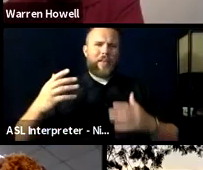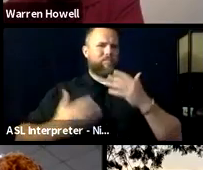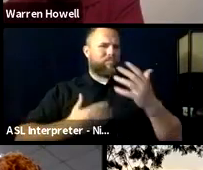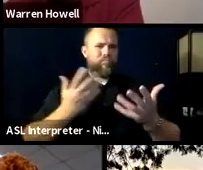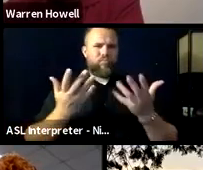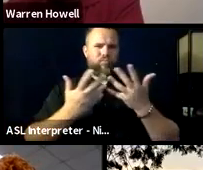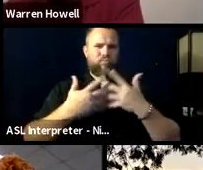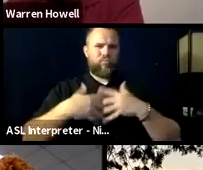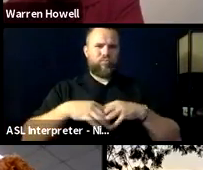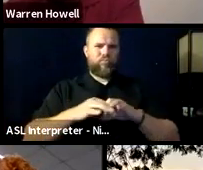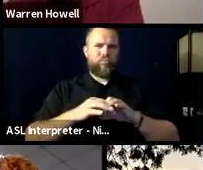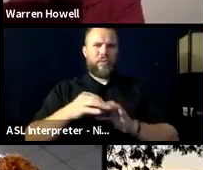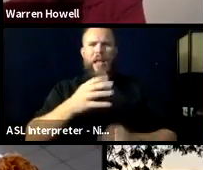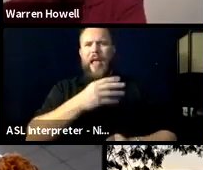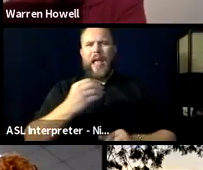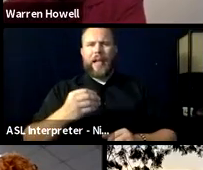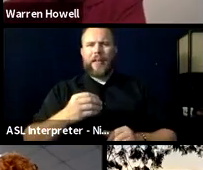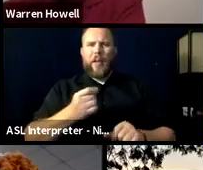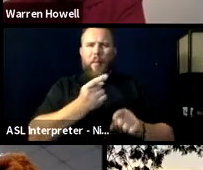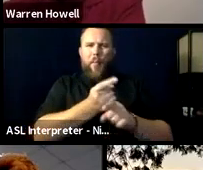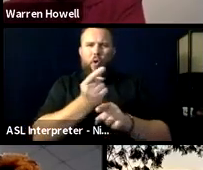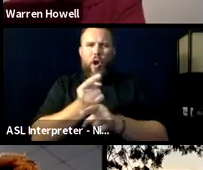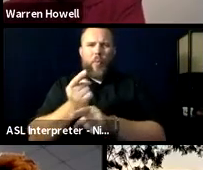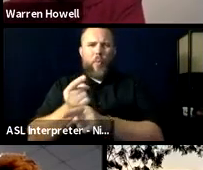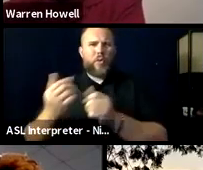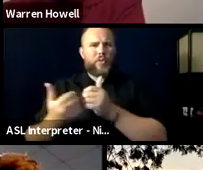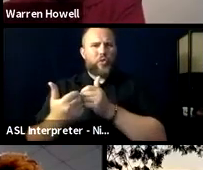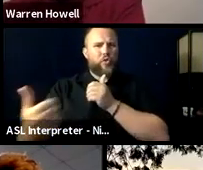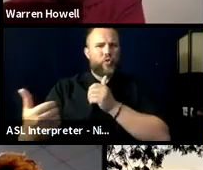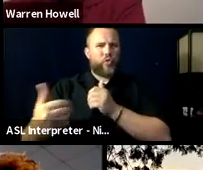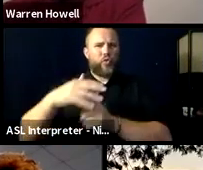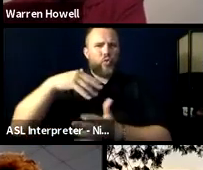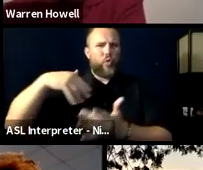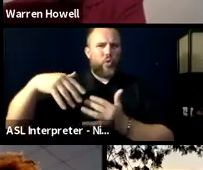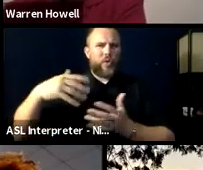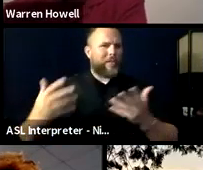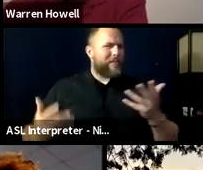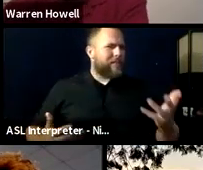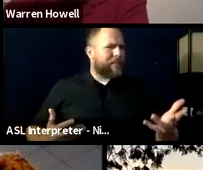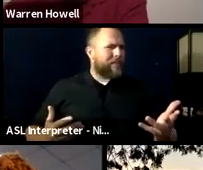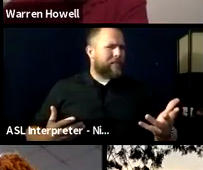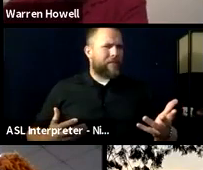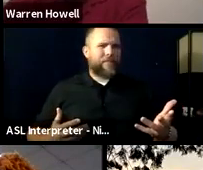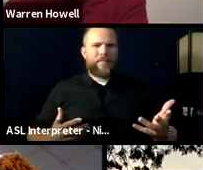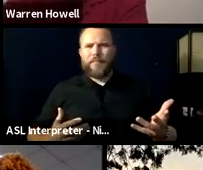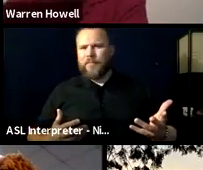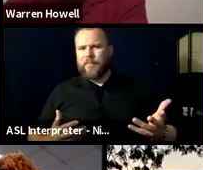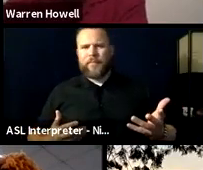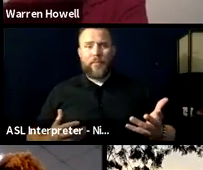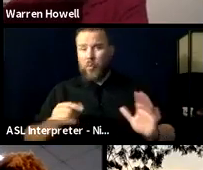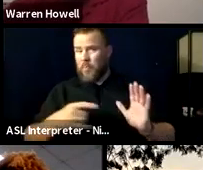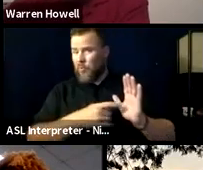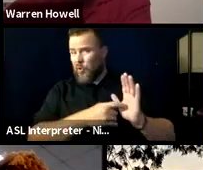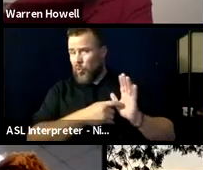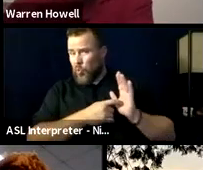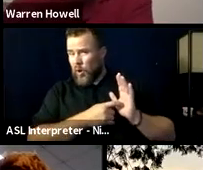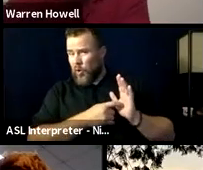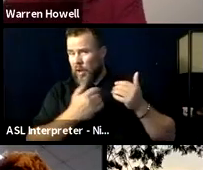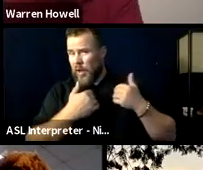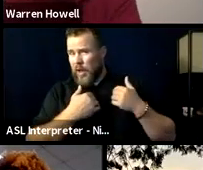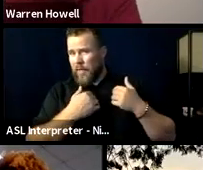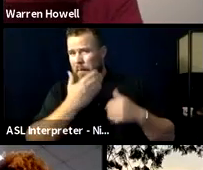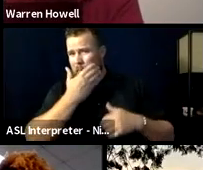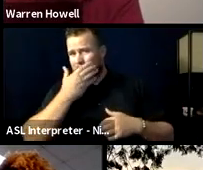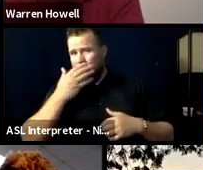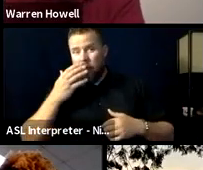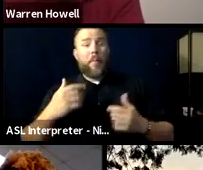properly social distance children that, I mean, would they be required to wear a mask if you're in kindergarten? I mean, I